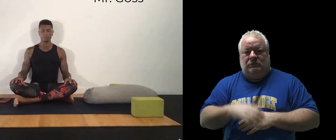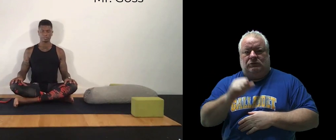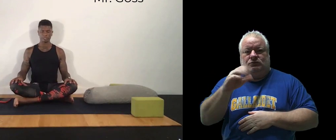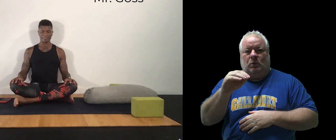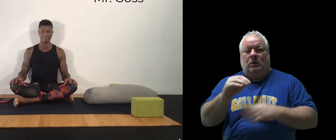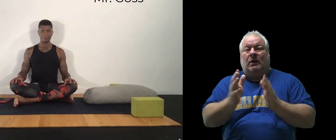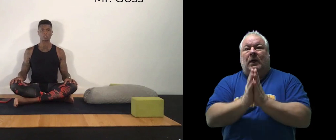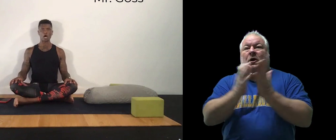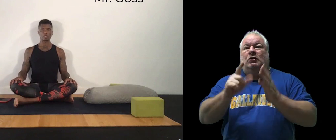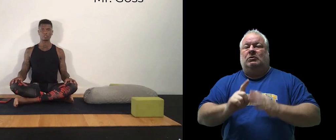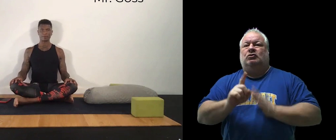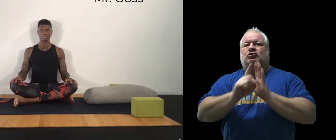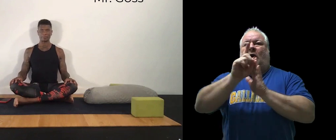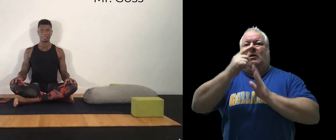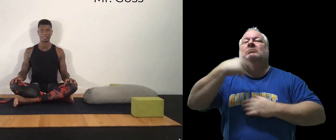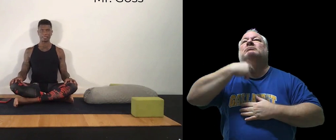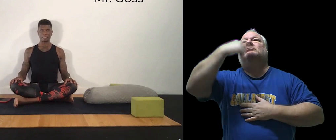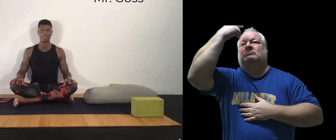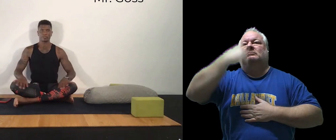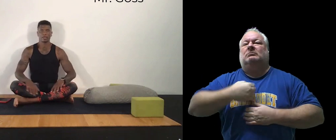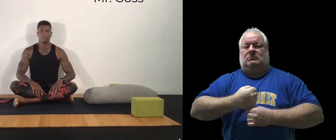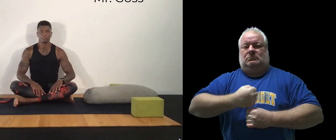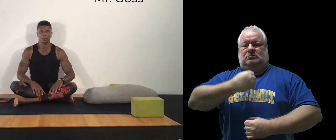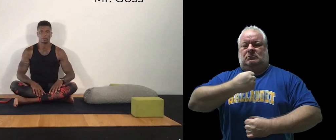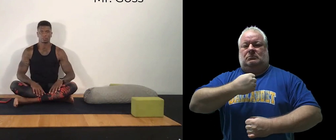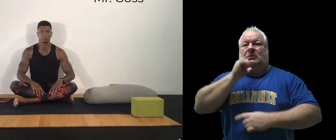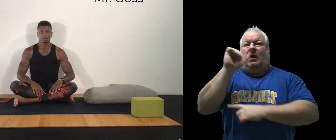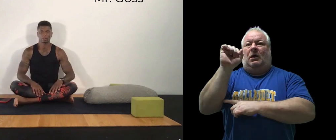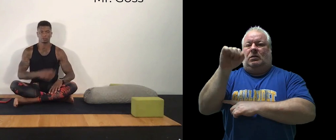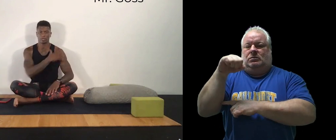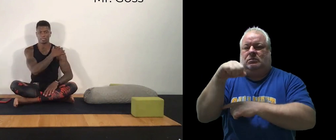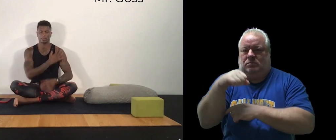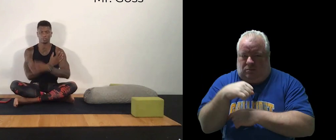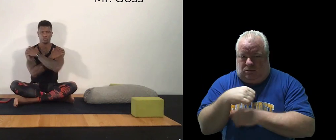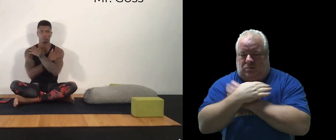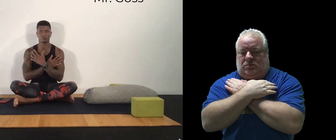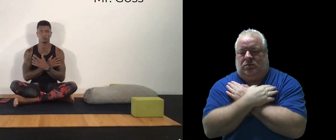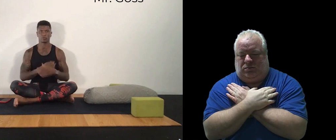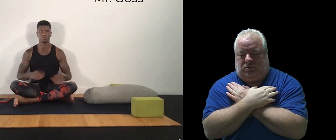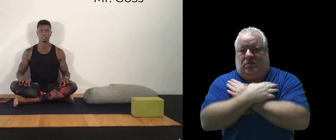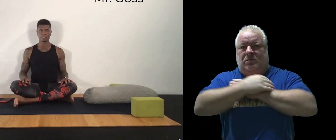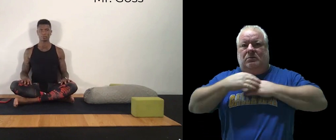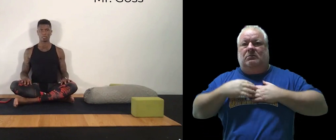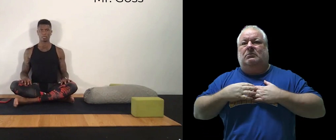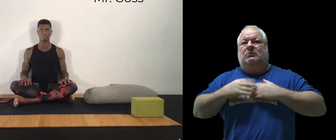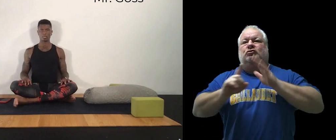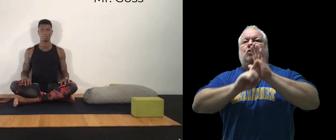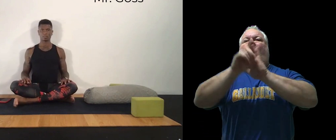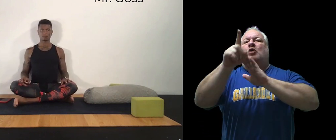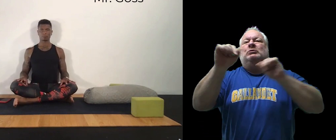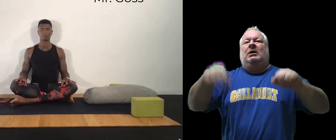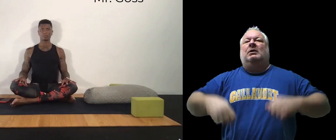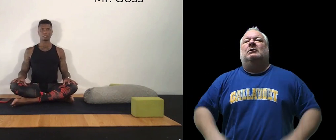So what I want you to do is just sit up as tall as you possibly can. And then try not to slouch. Try not to let the shoulders fold forward. Sit up